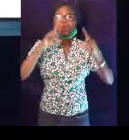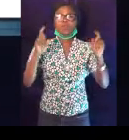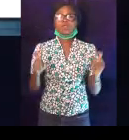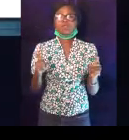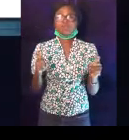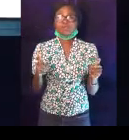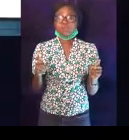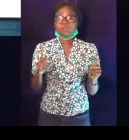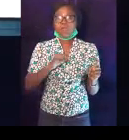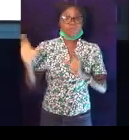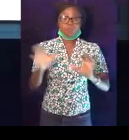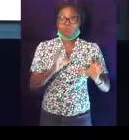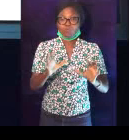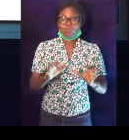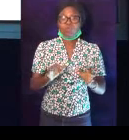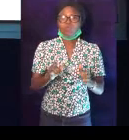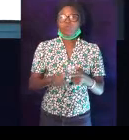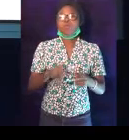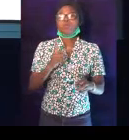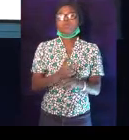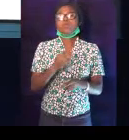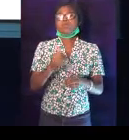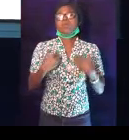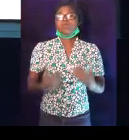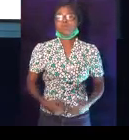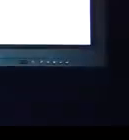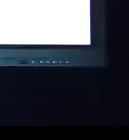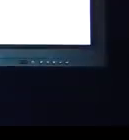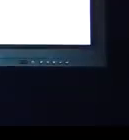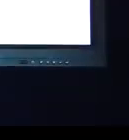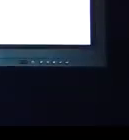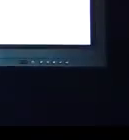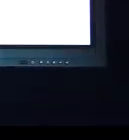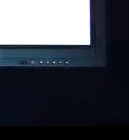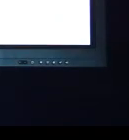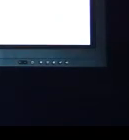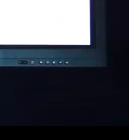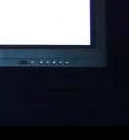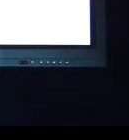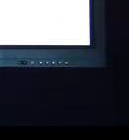lesson. Question, your time starts now.